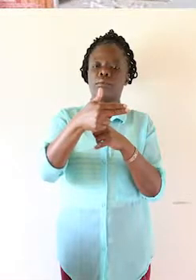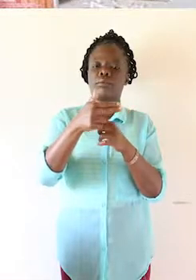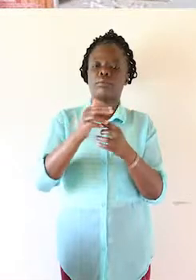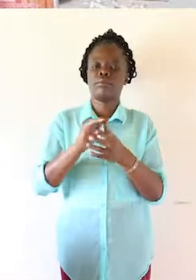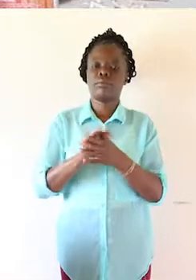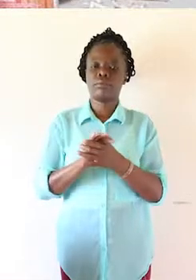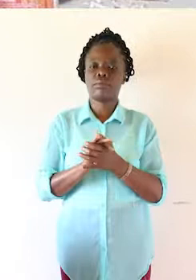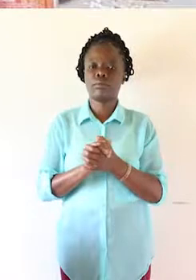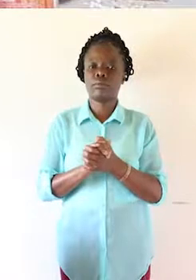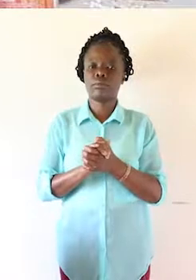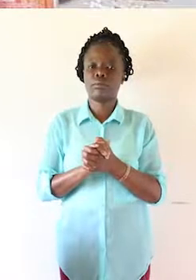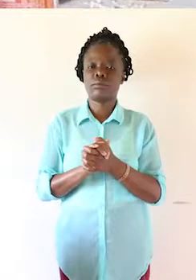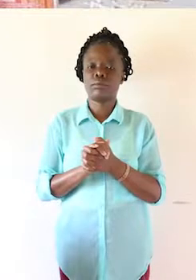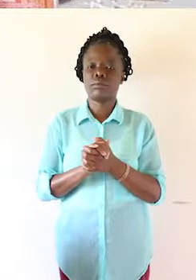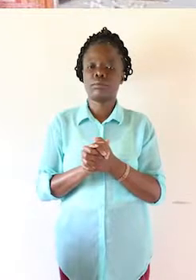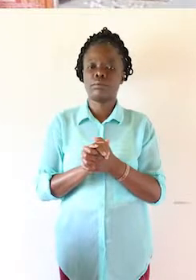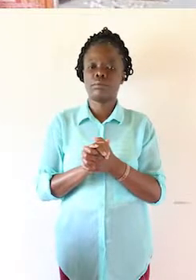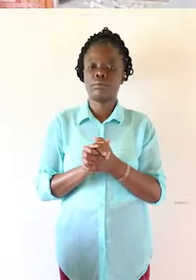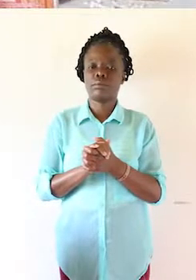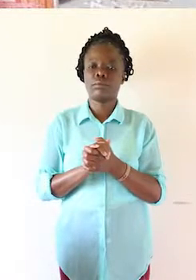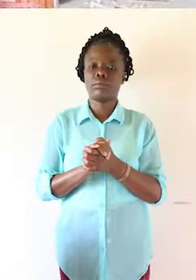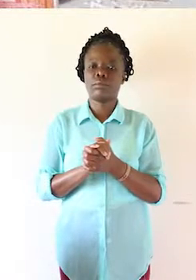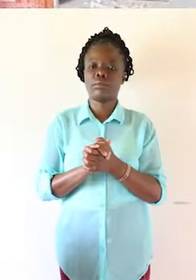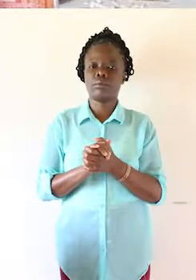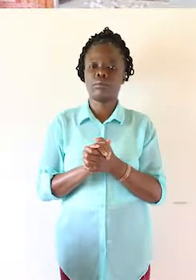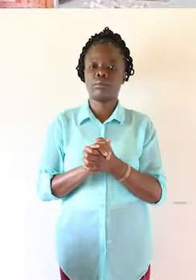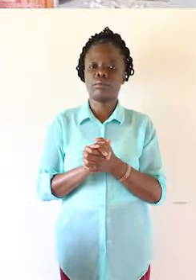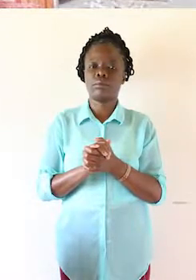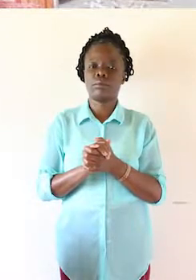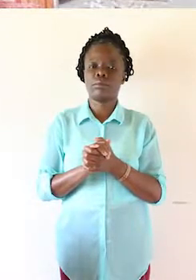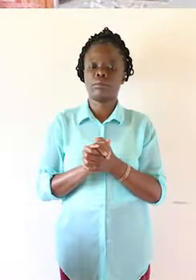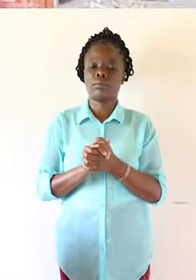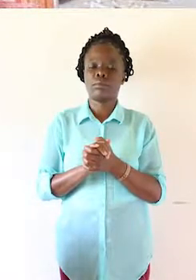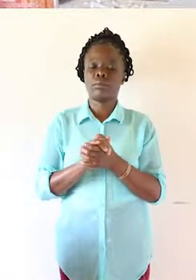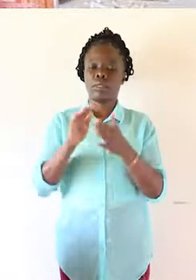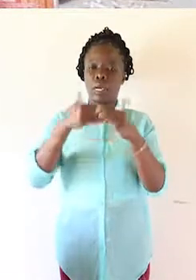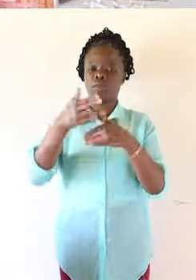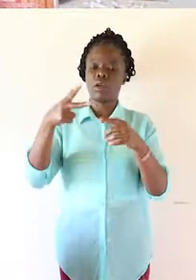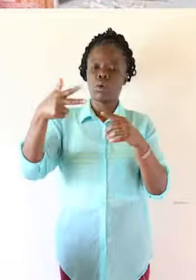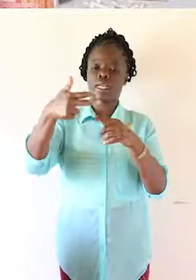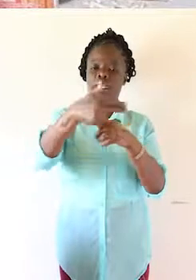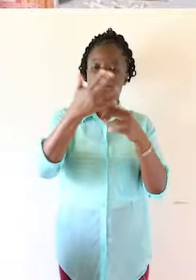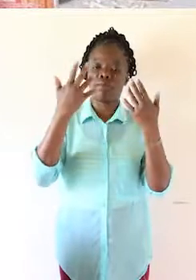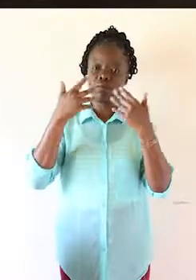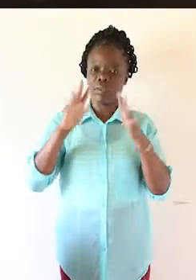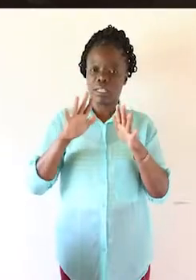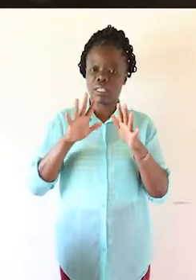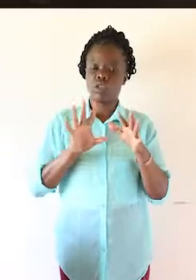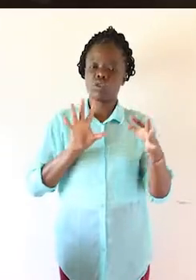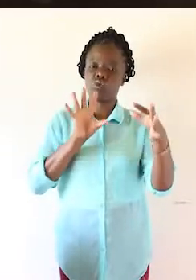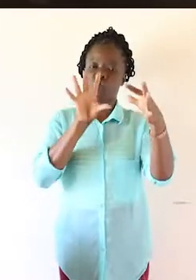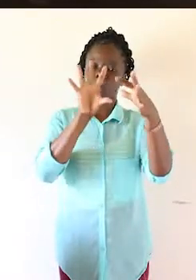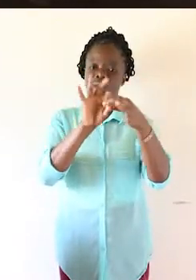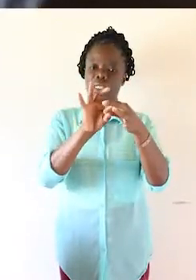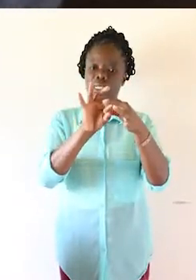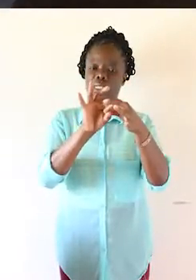You cut here, and then you cut here. Then, yes, after cutting, you